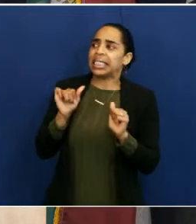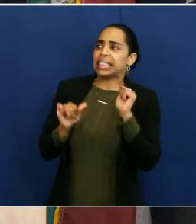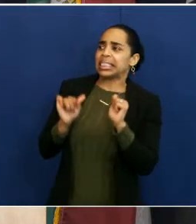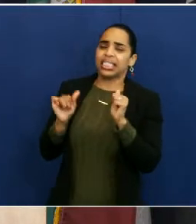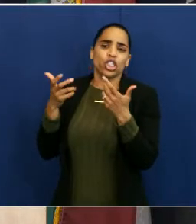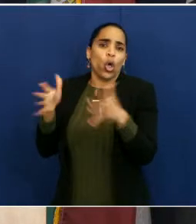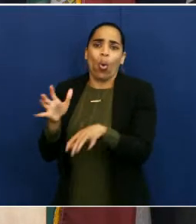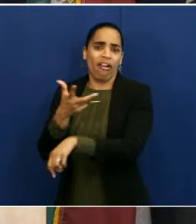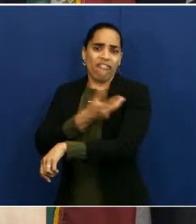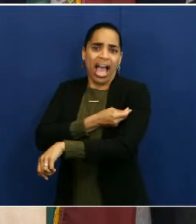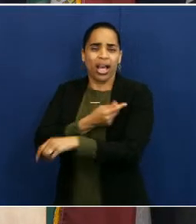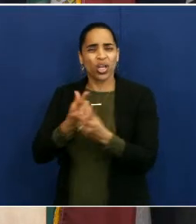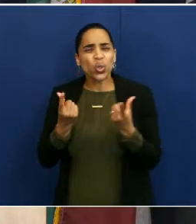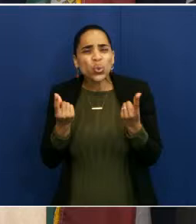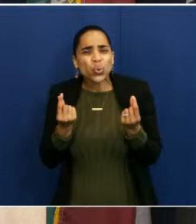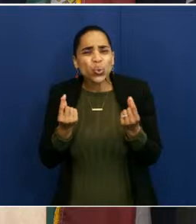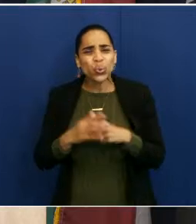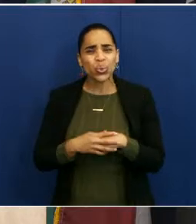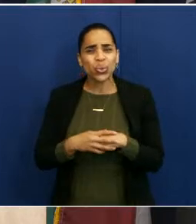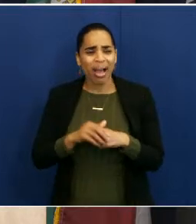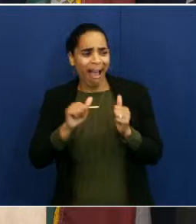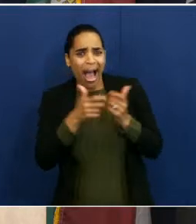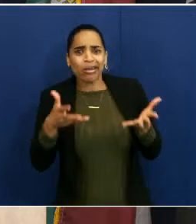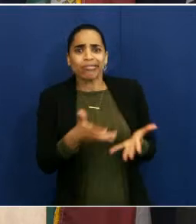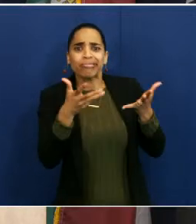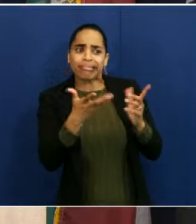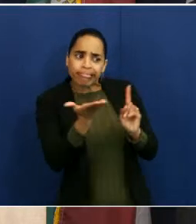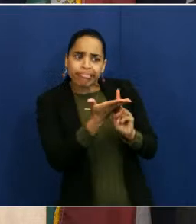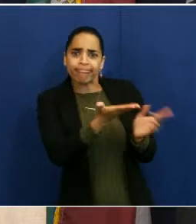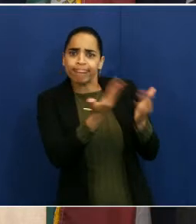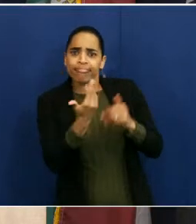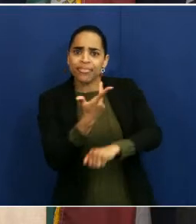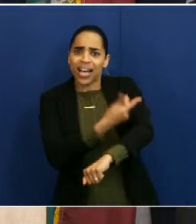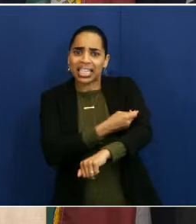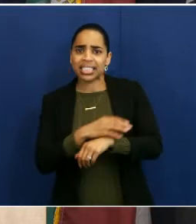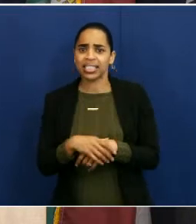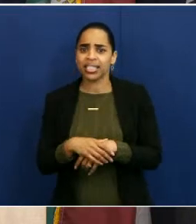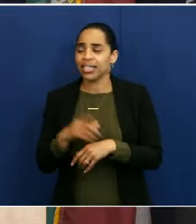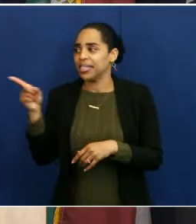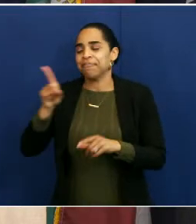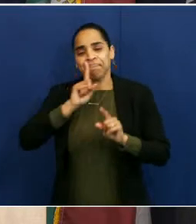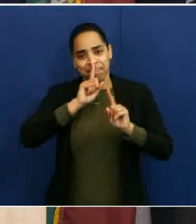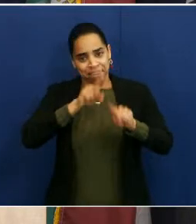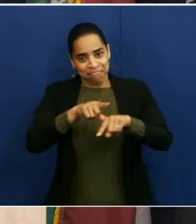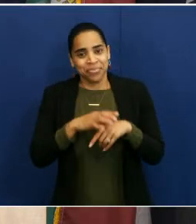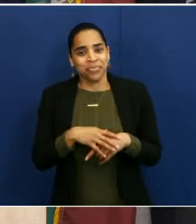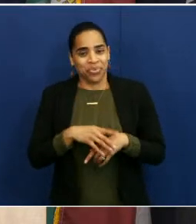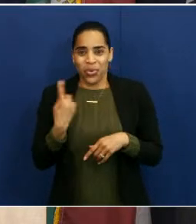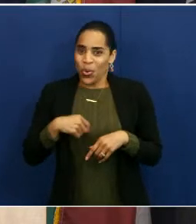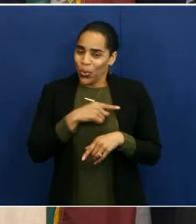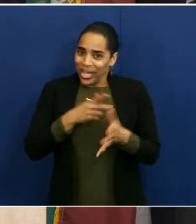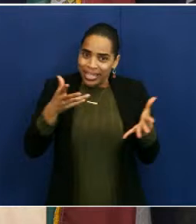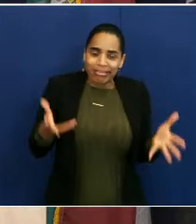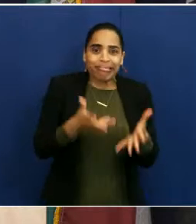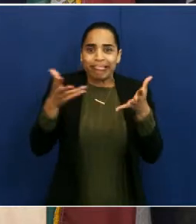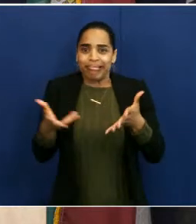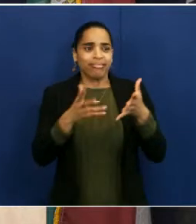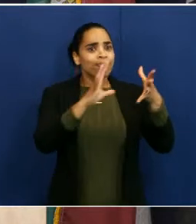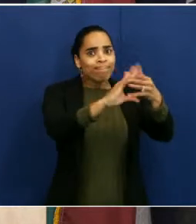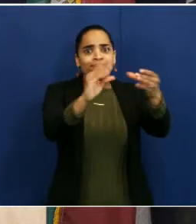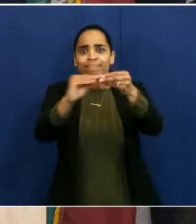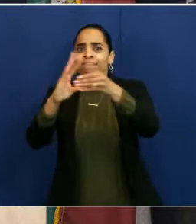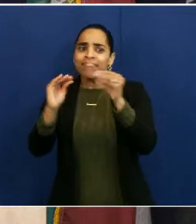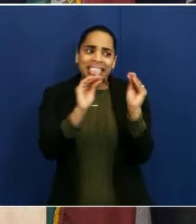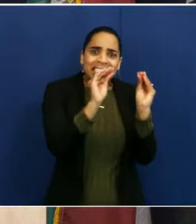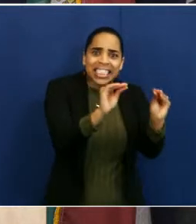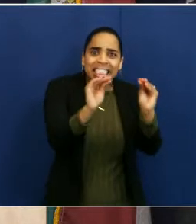doing to combat vaccine hesitancy? Well, we have an aggressive public education campaign that